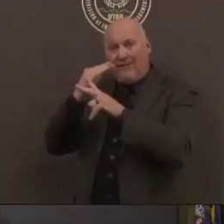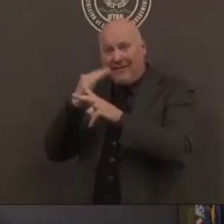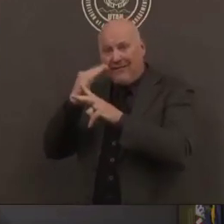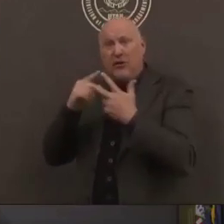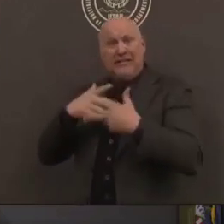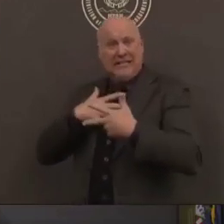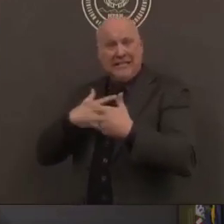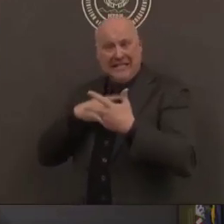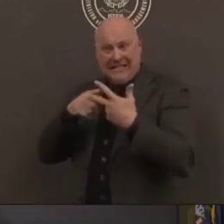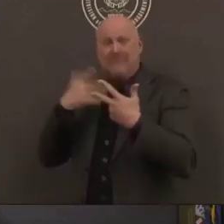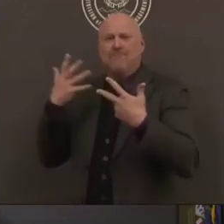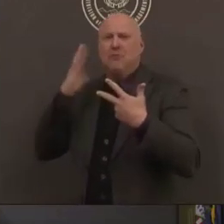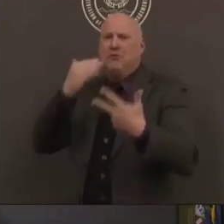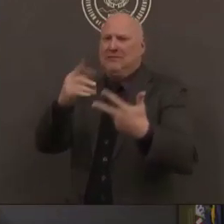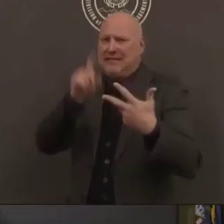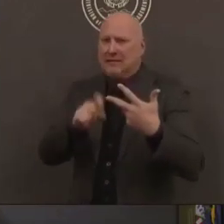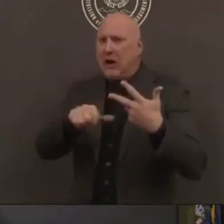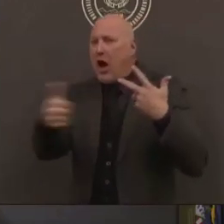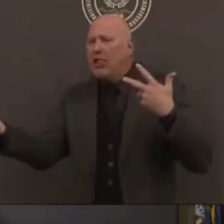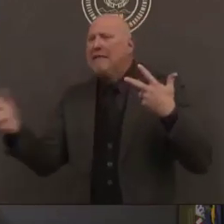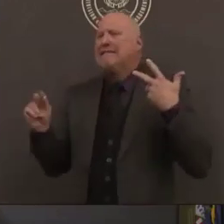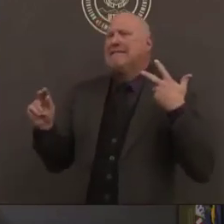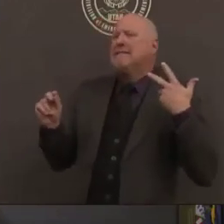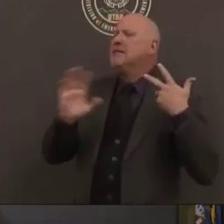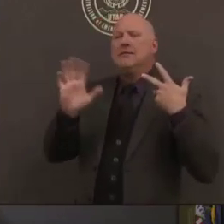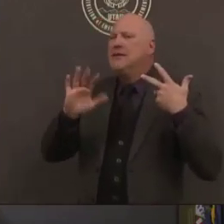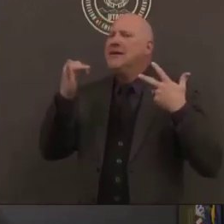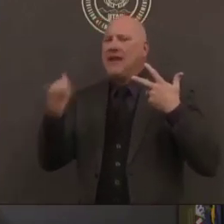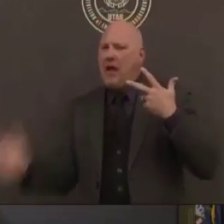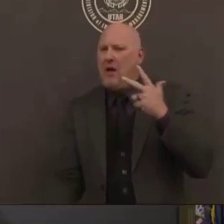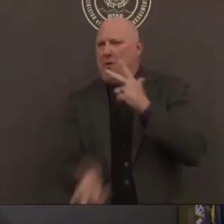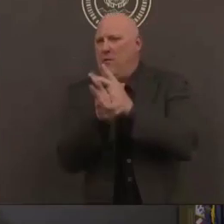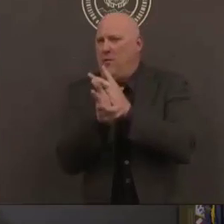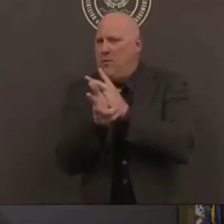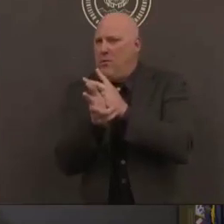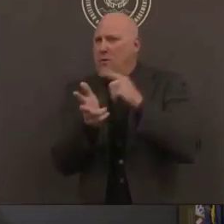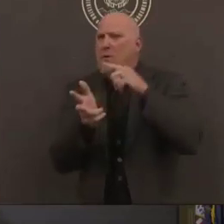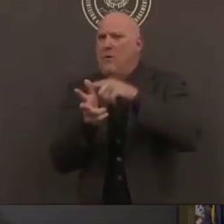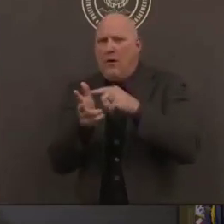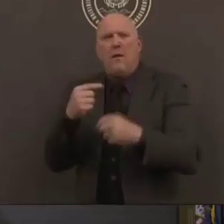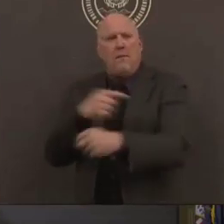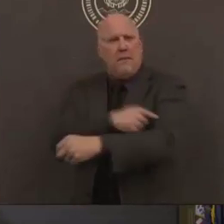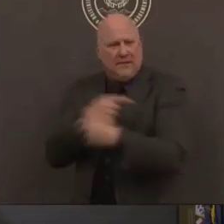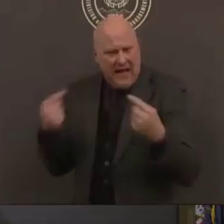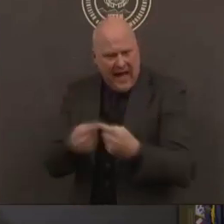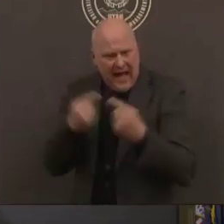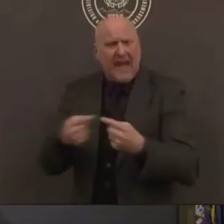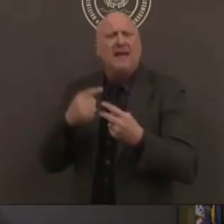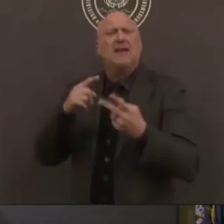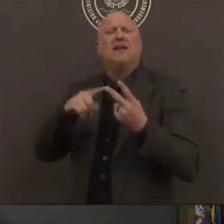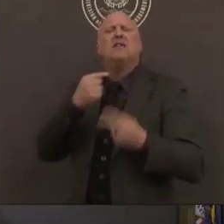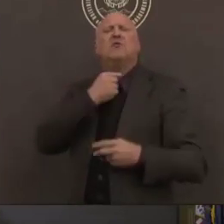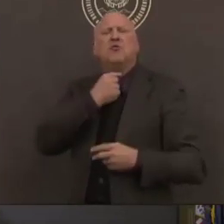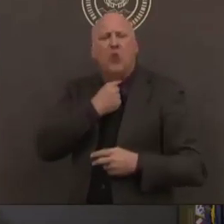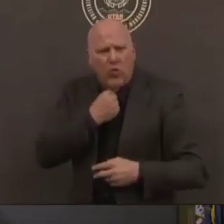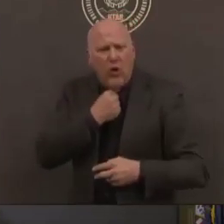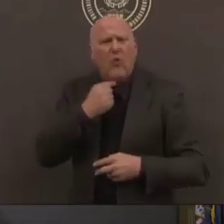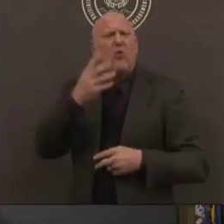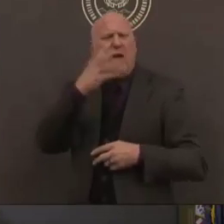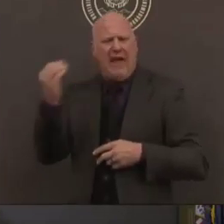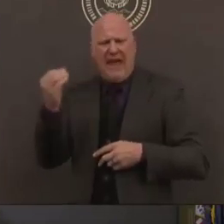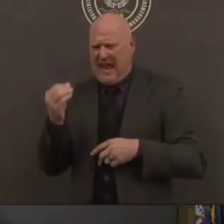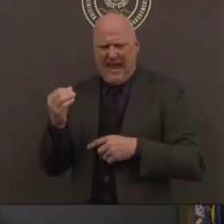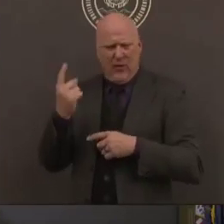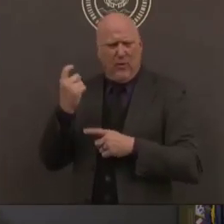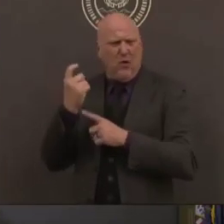Hi, Dr. Dunn. Would a national instead of a state-by-state testing strategy that some are calling for be useful in Utah or